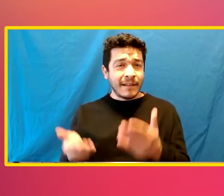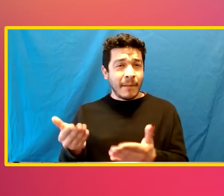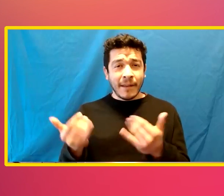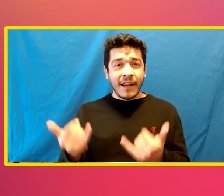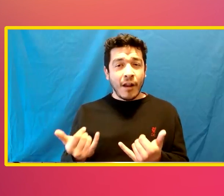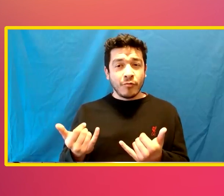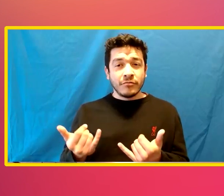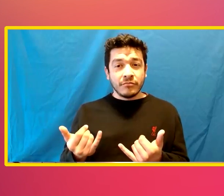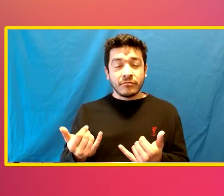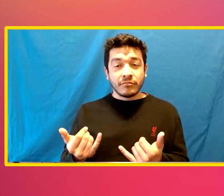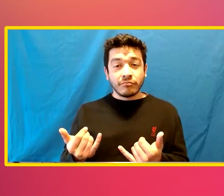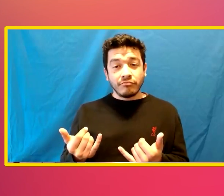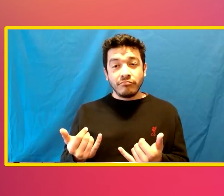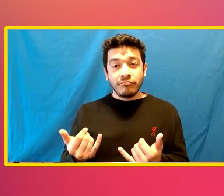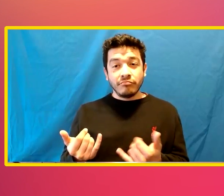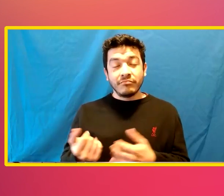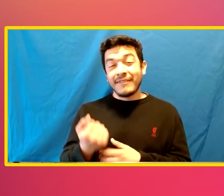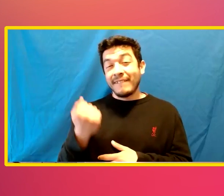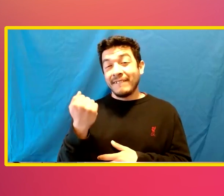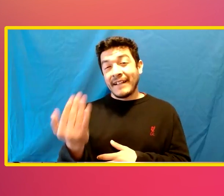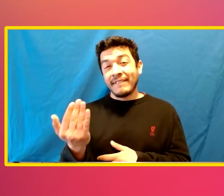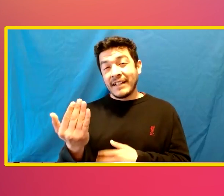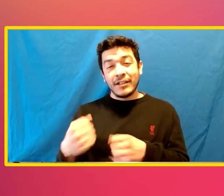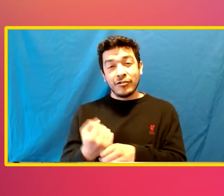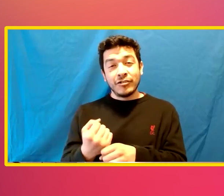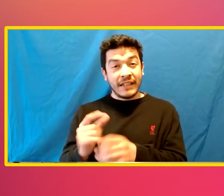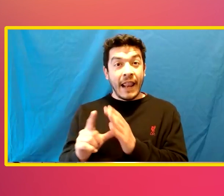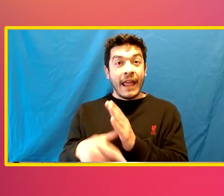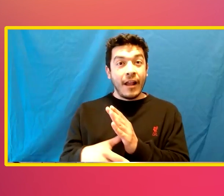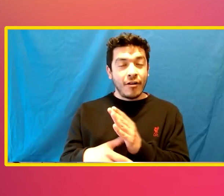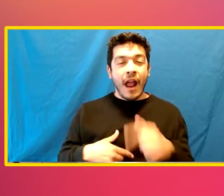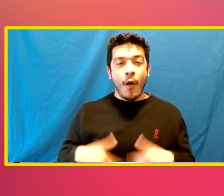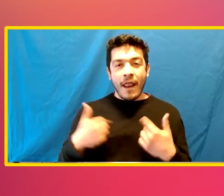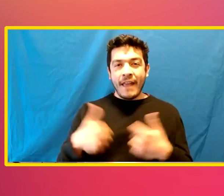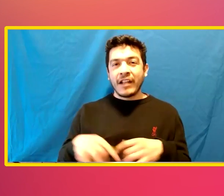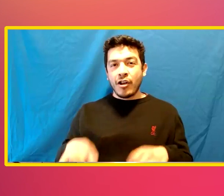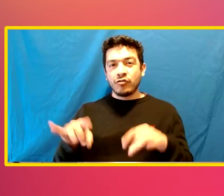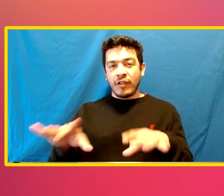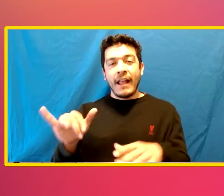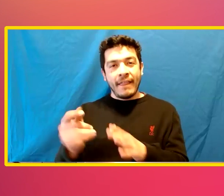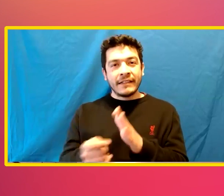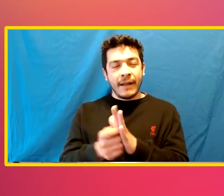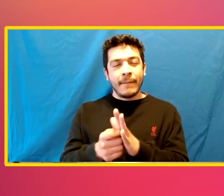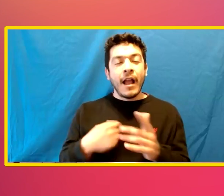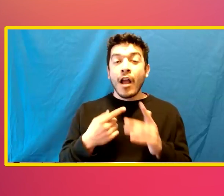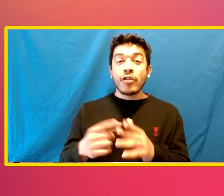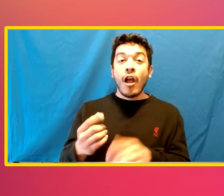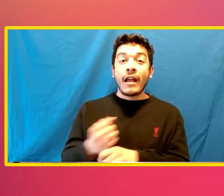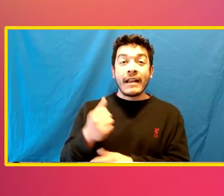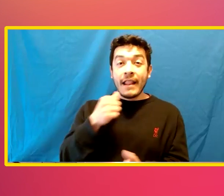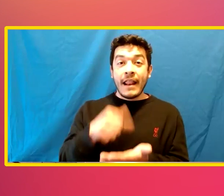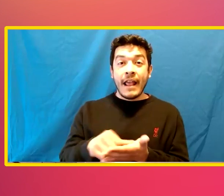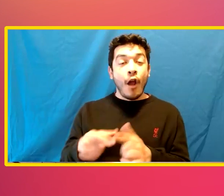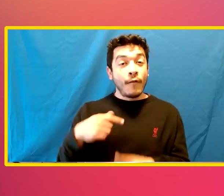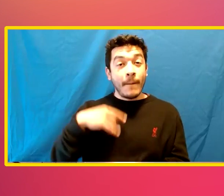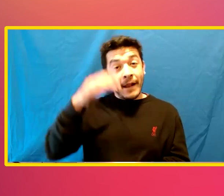now, I'm going to say a good 15-ish years later. I was living in Australia at this time. I start getting these letters